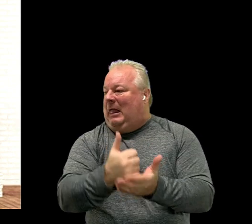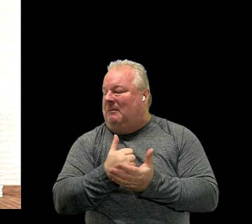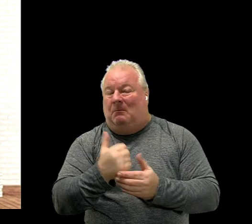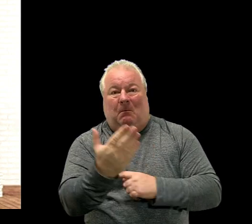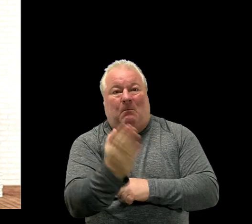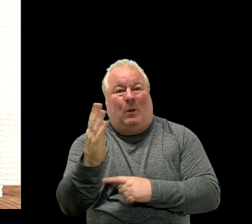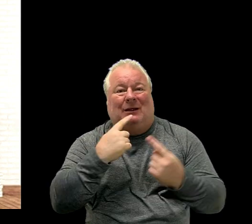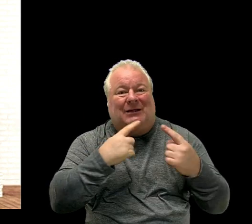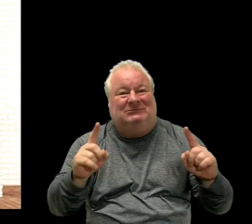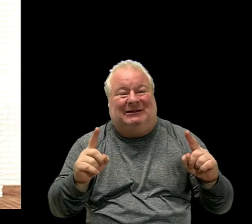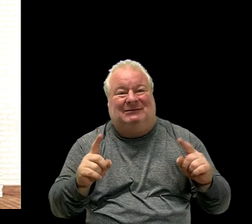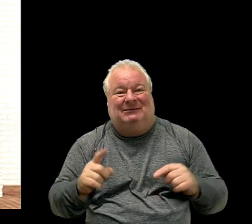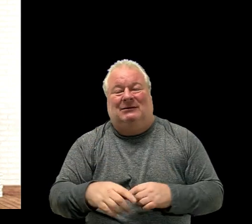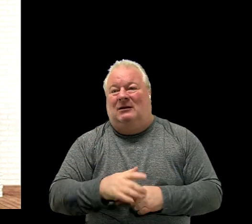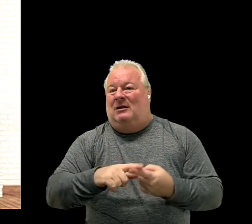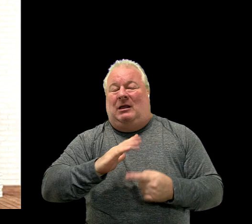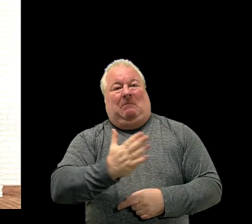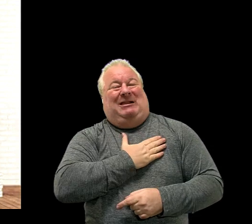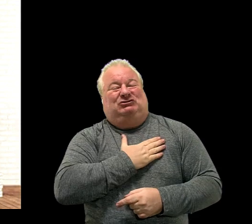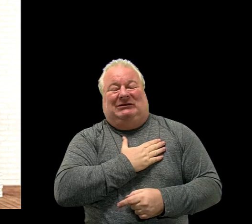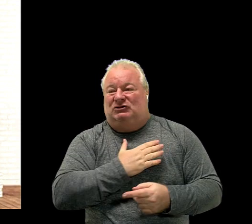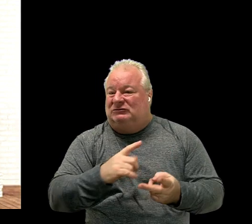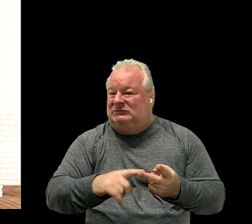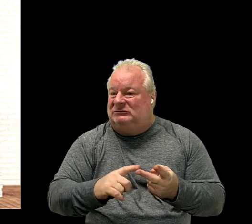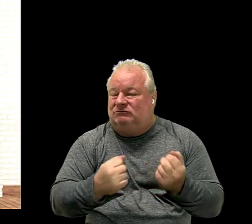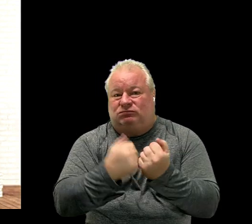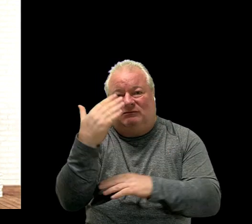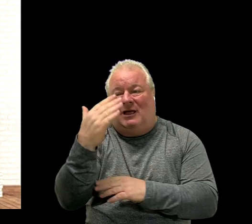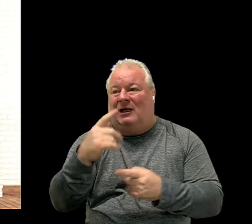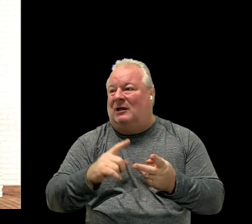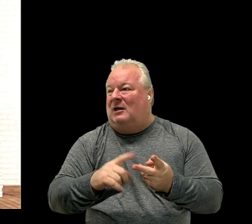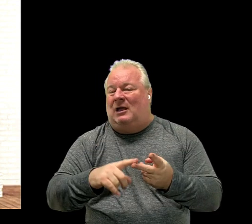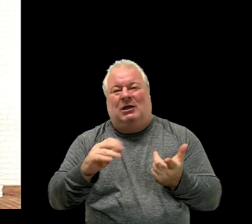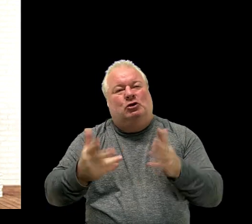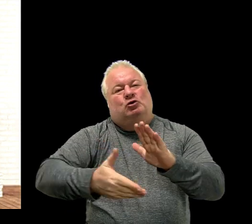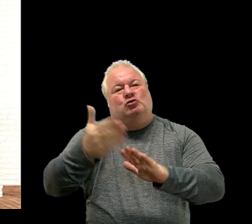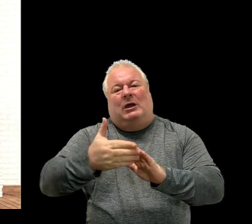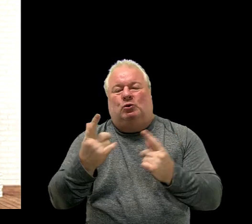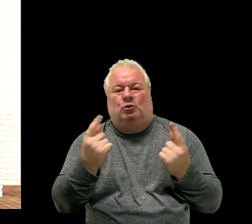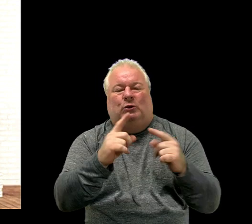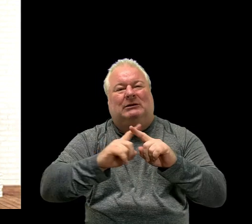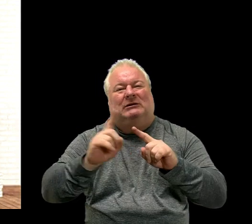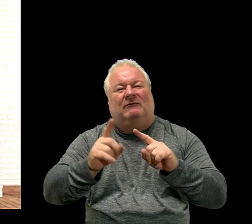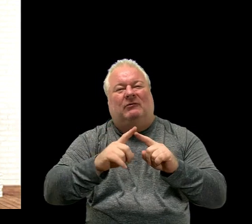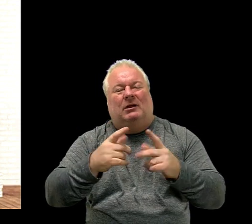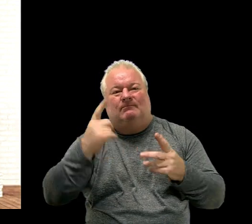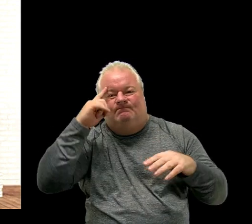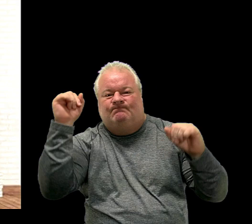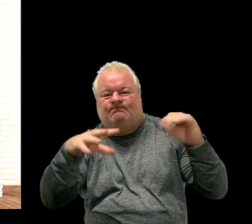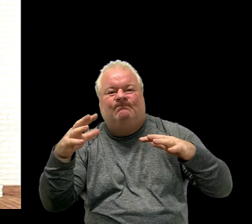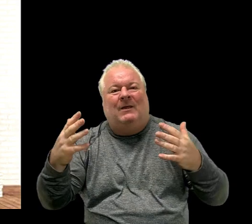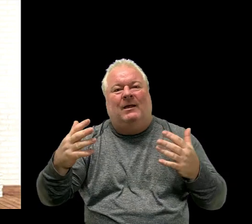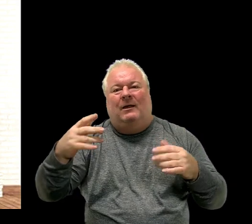morning announcements, the Pledge of Allegiance, and running different ideas for spirit